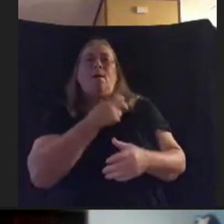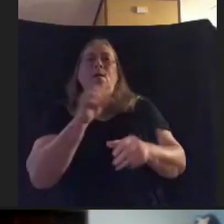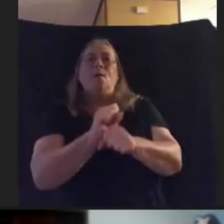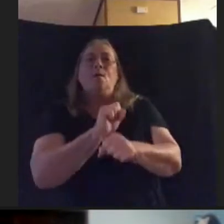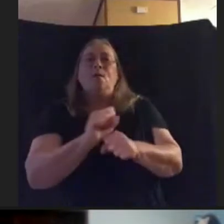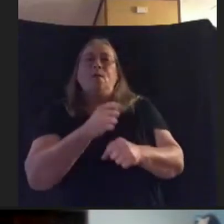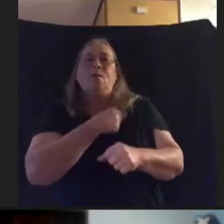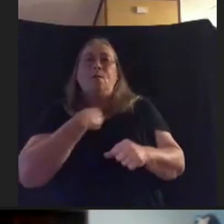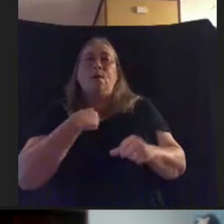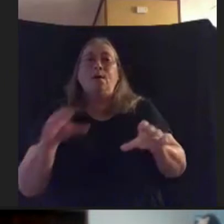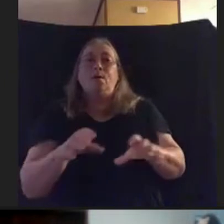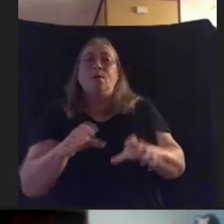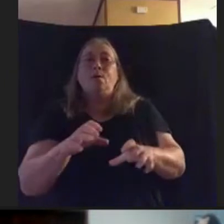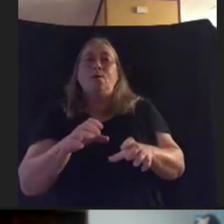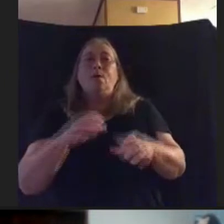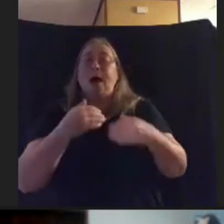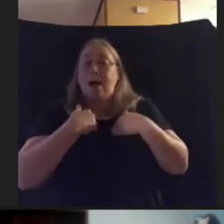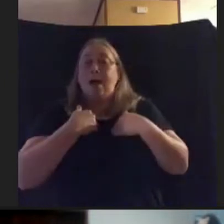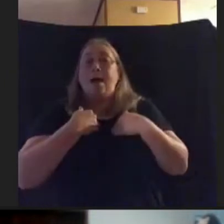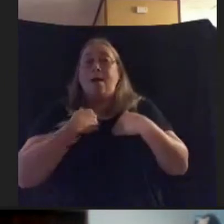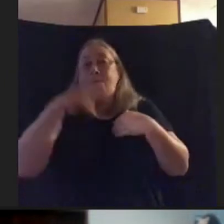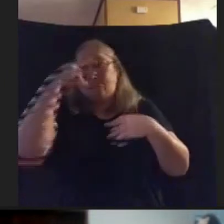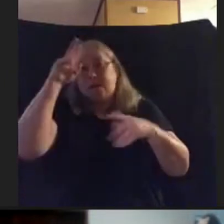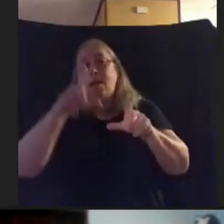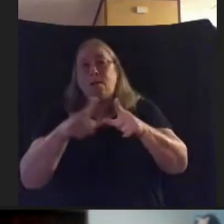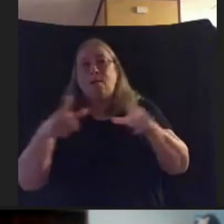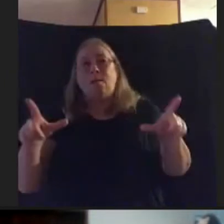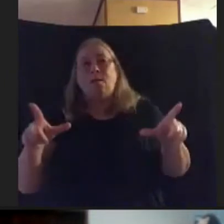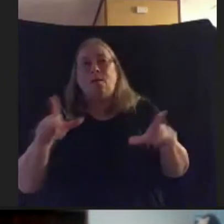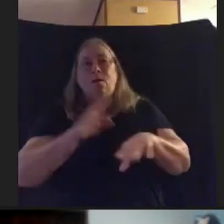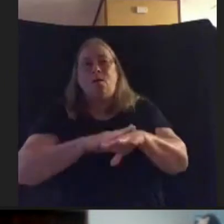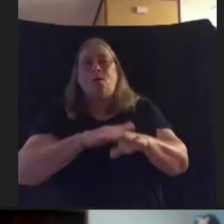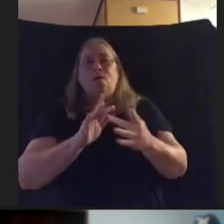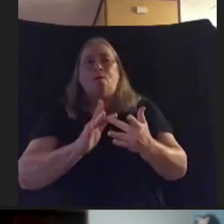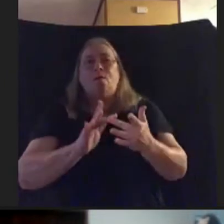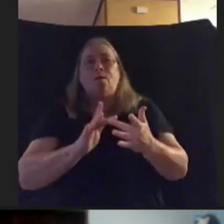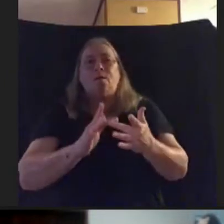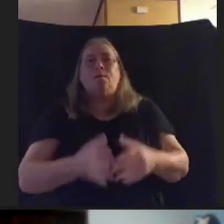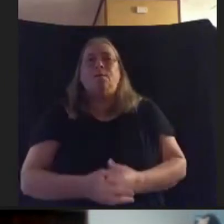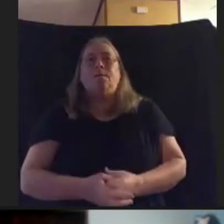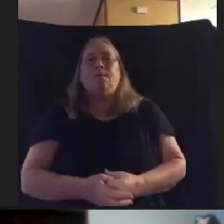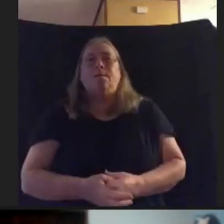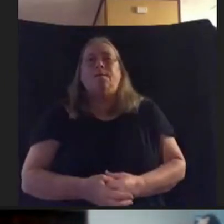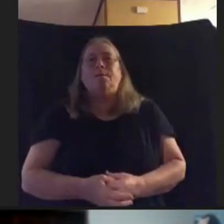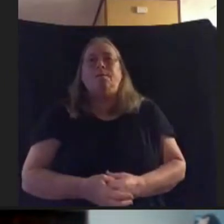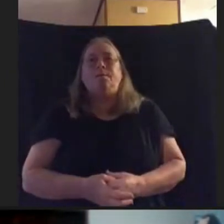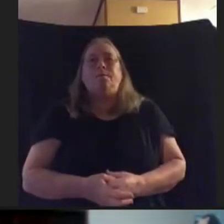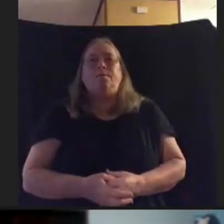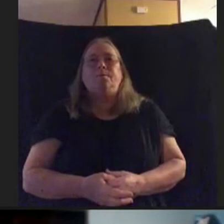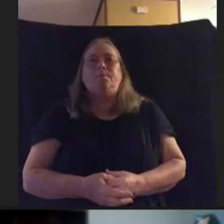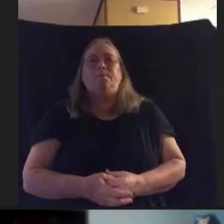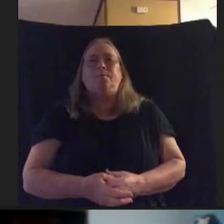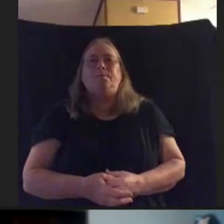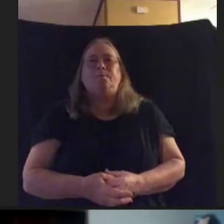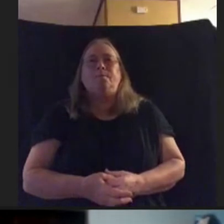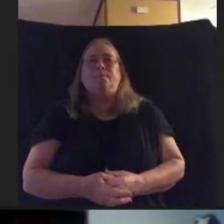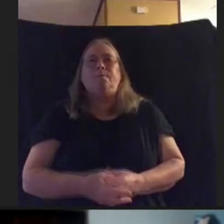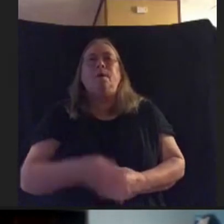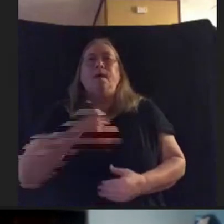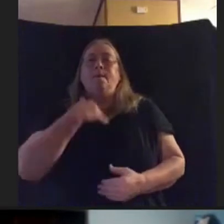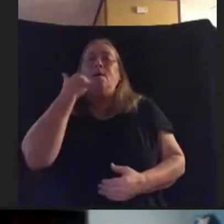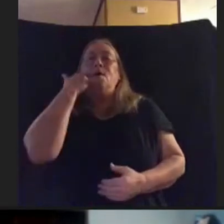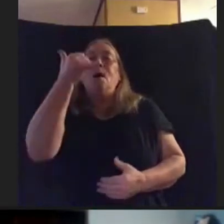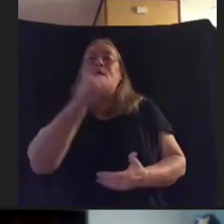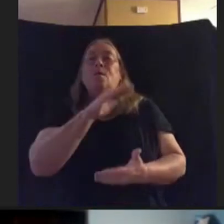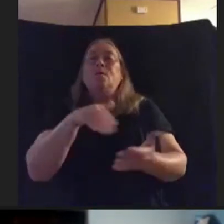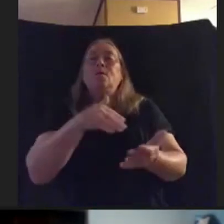have Spanish language version on our website, right, to get in. We have our call center